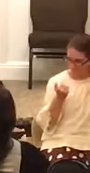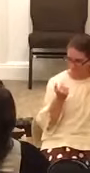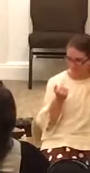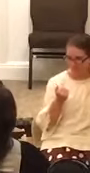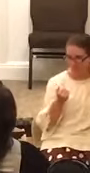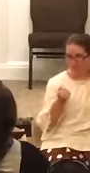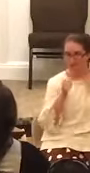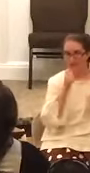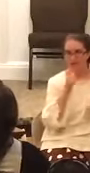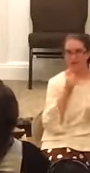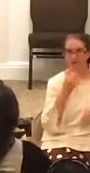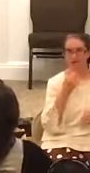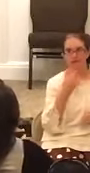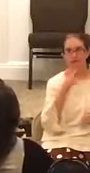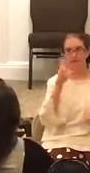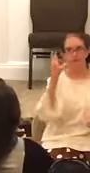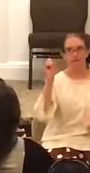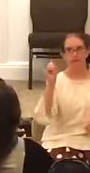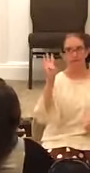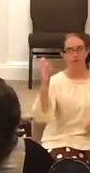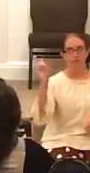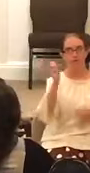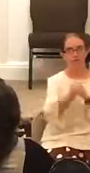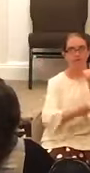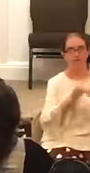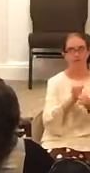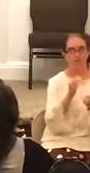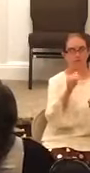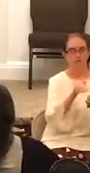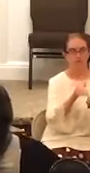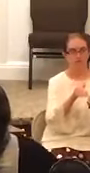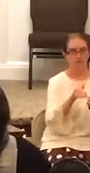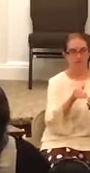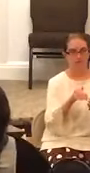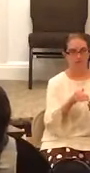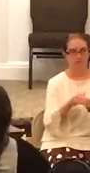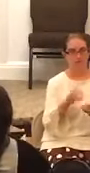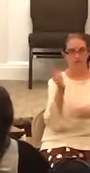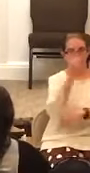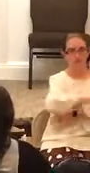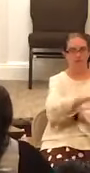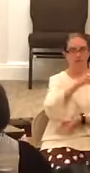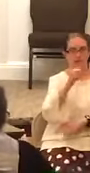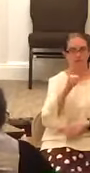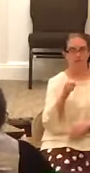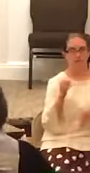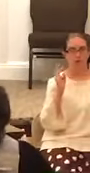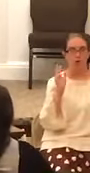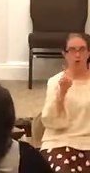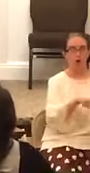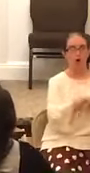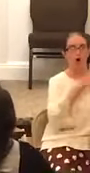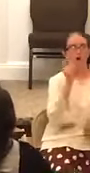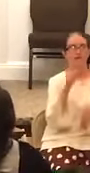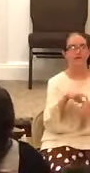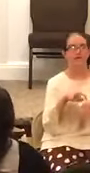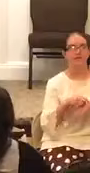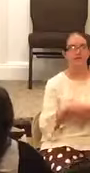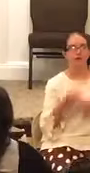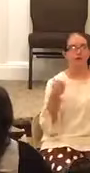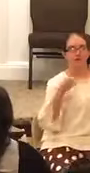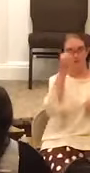In fact, if I'm not mistaken, I believe this is 30 or 40 years between this incident and the day of Pentecost. It's been a while. You